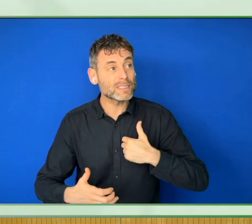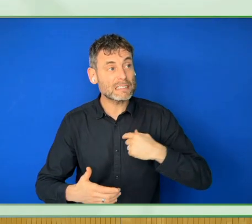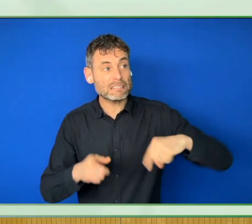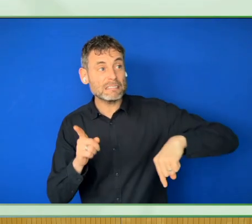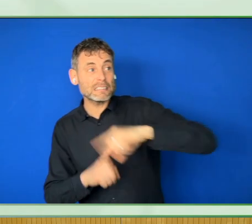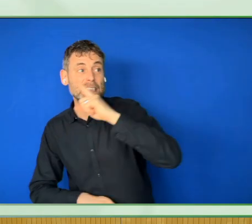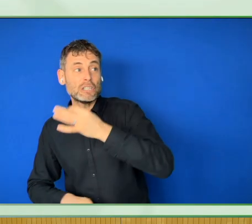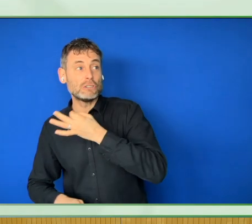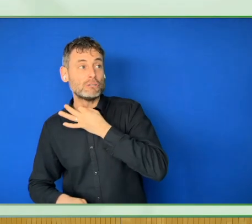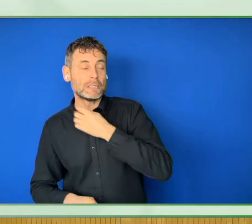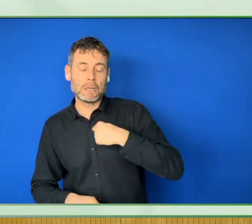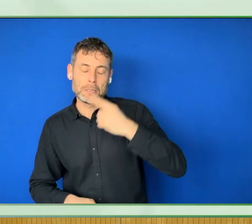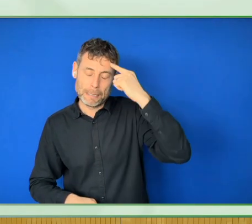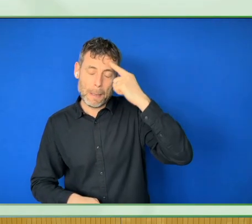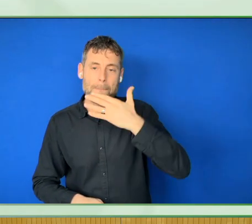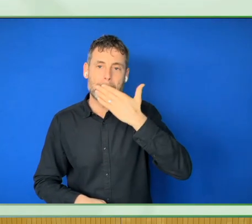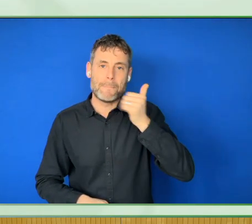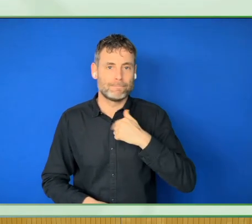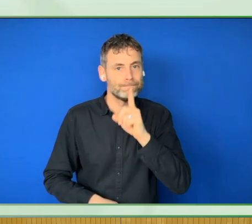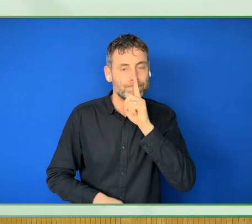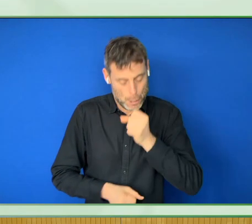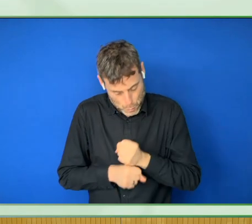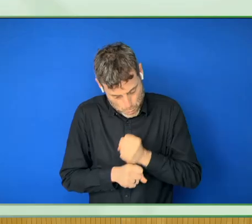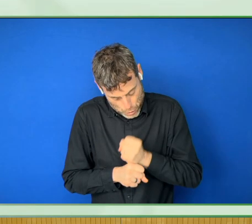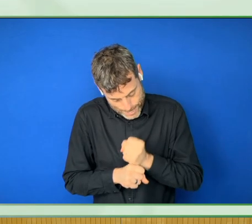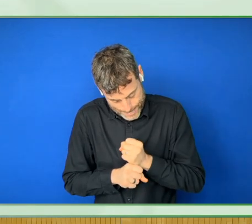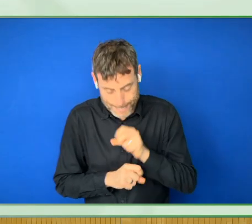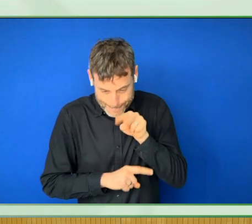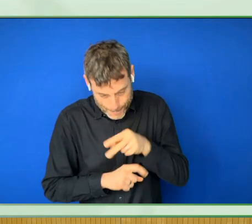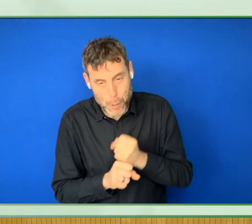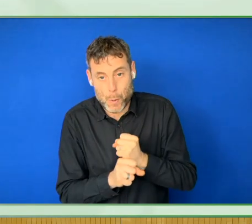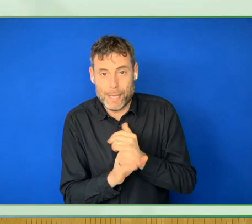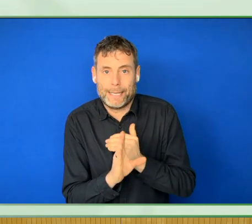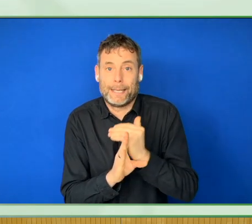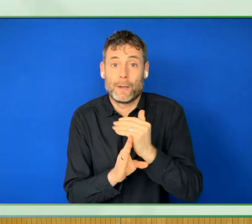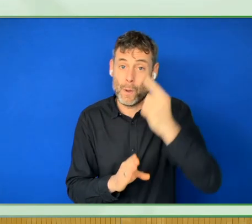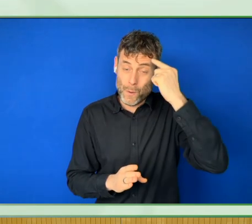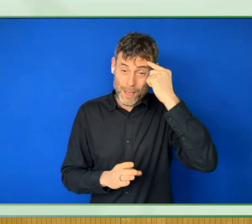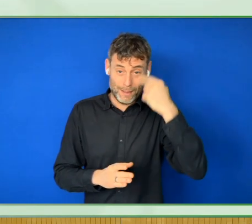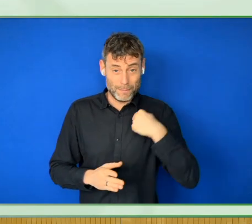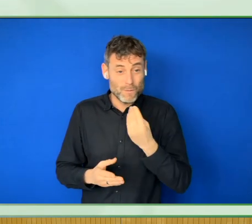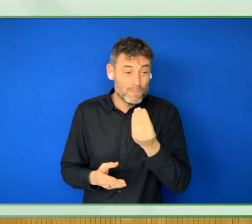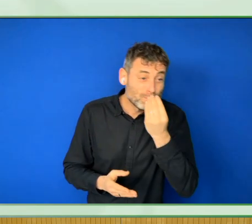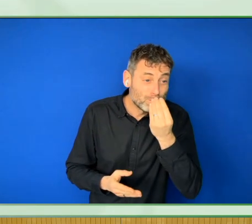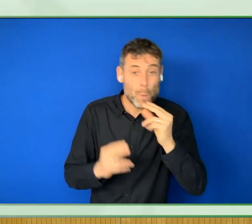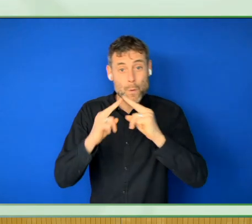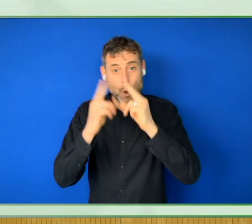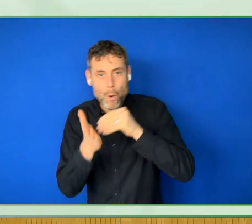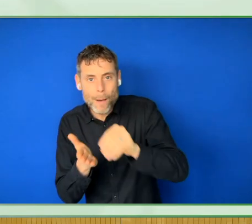And so I definitely agree. We've got so much work to do on empowering disabled people, but